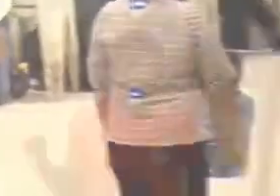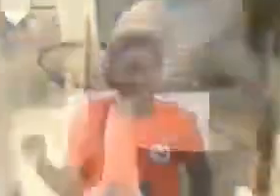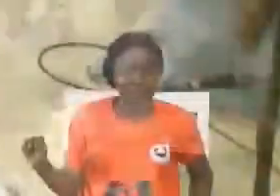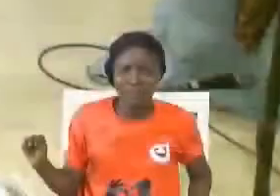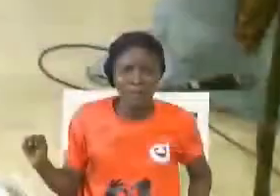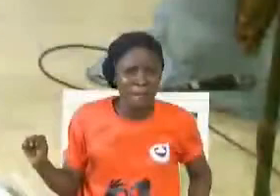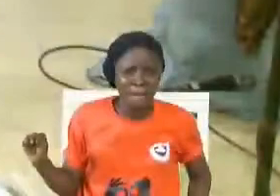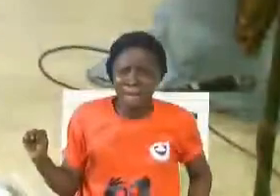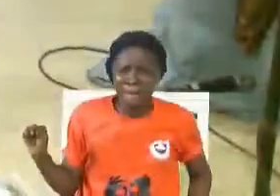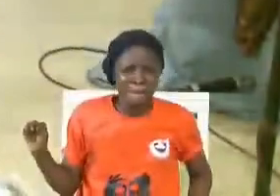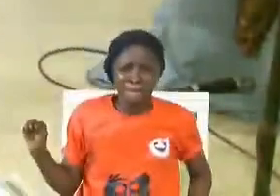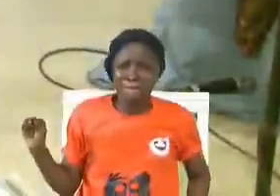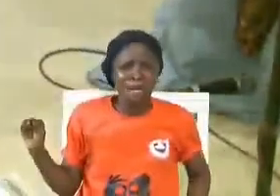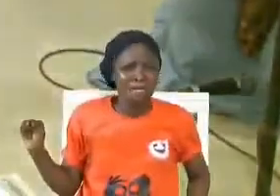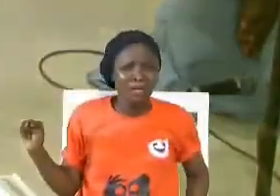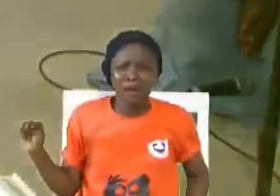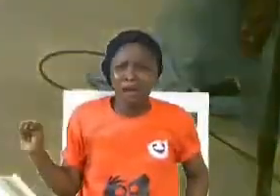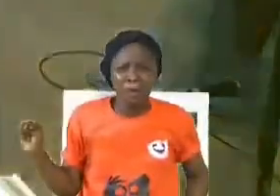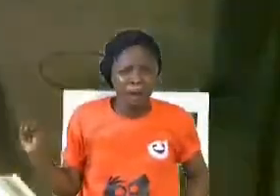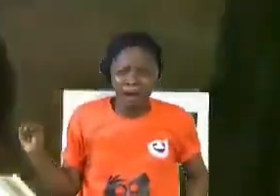see